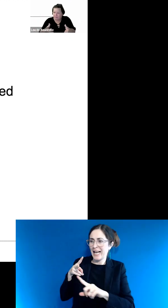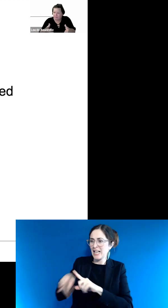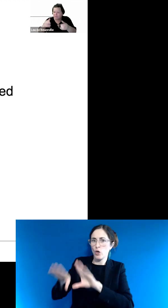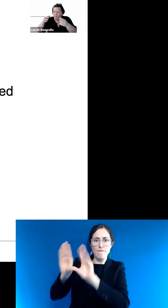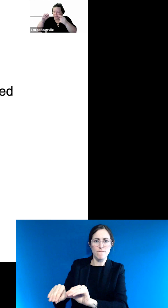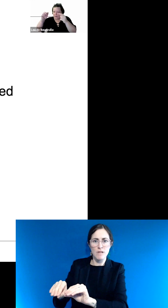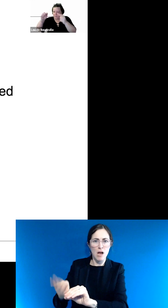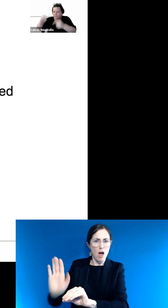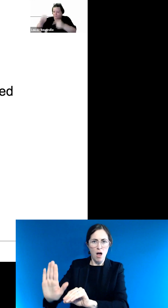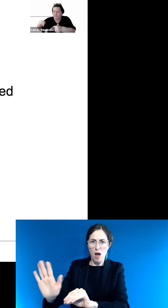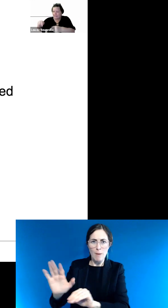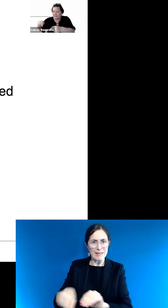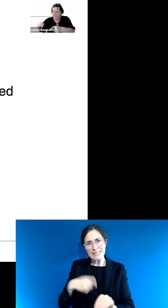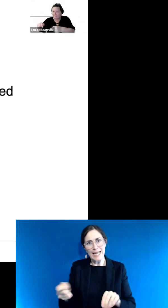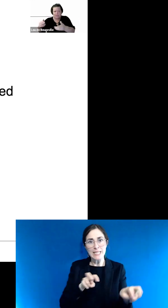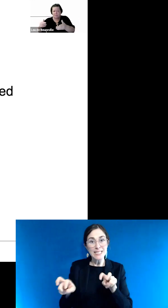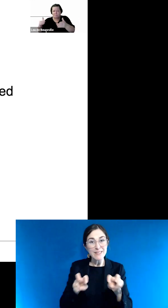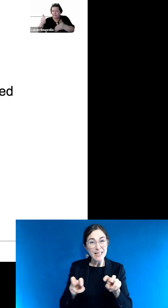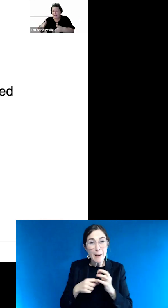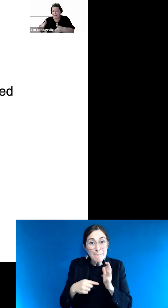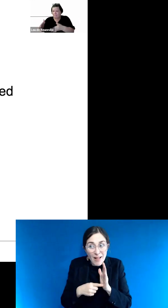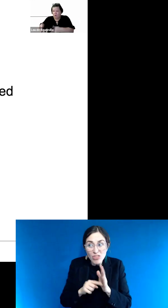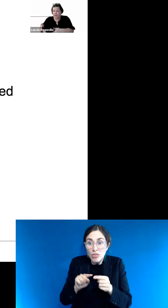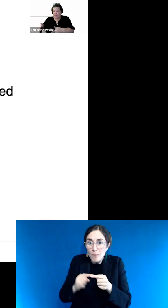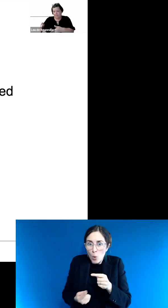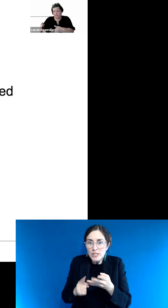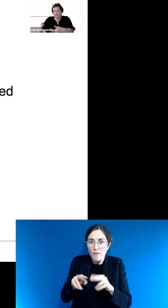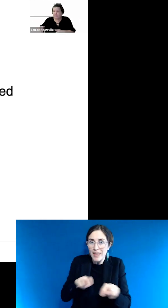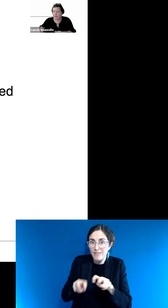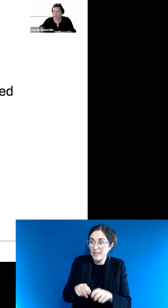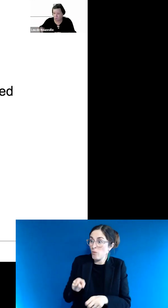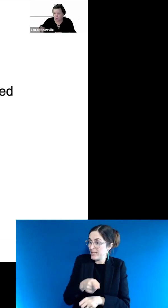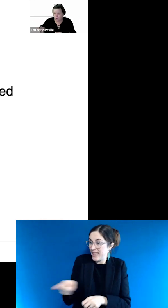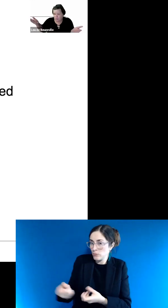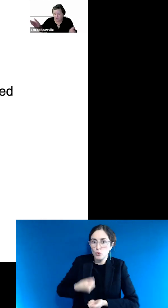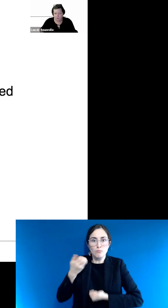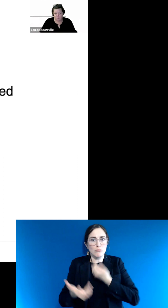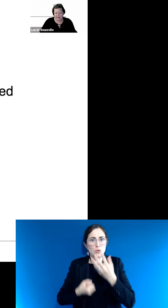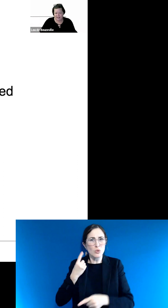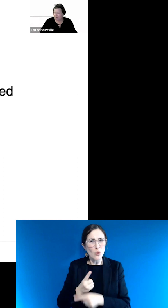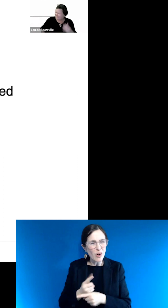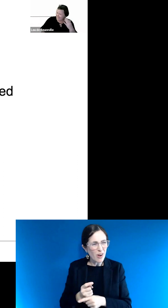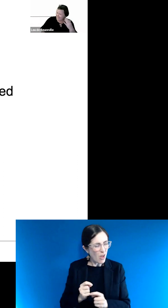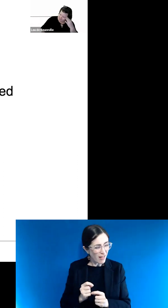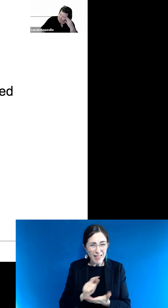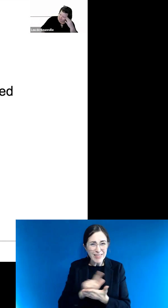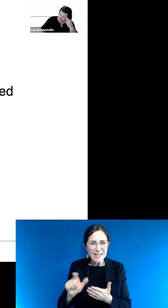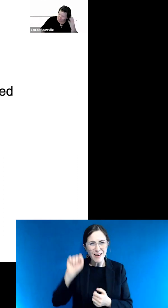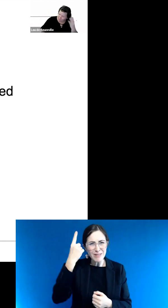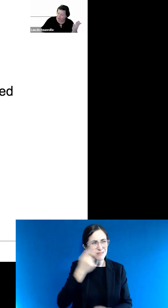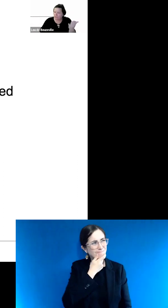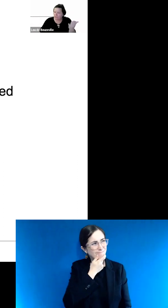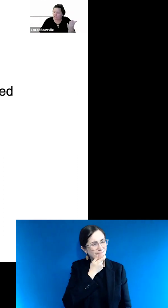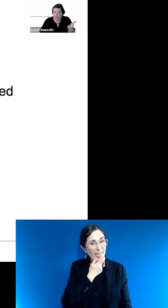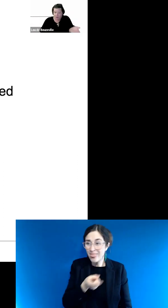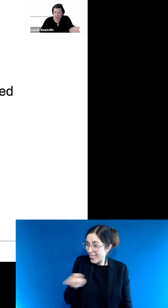off because I was like, we've got to get to this activity. But the point of the activity was to get them talking. And I realized after,